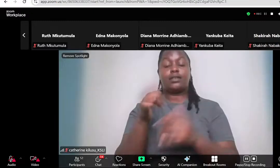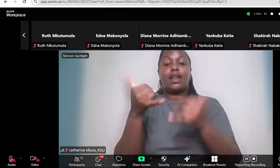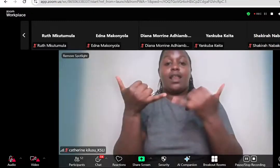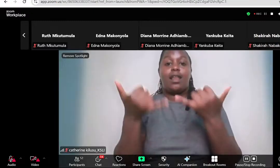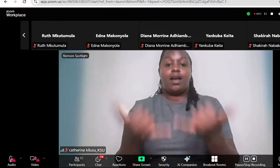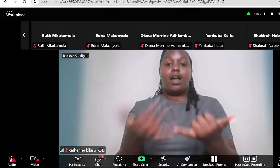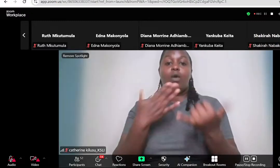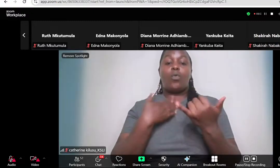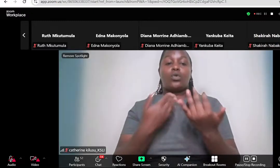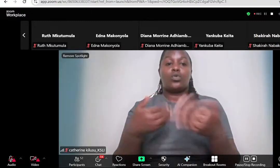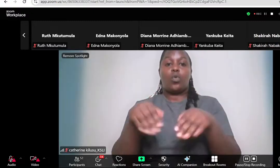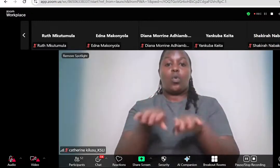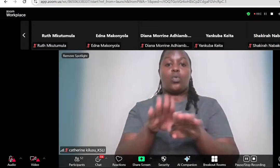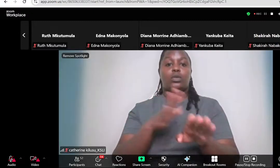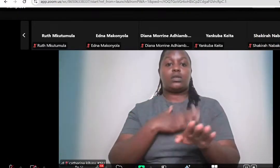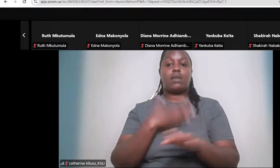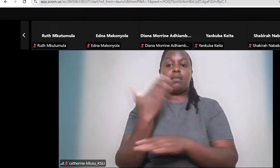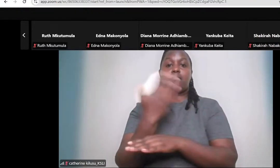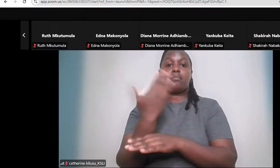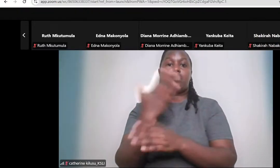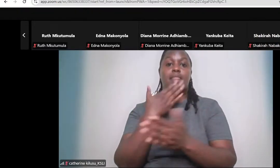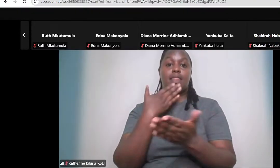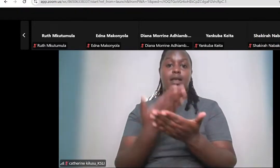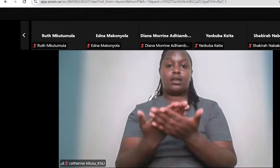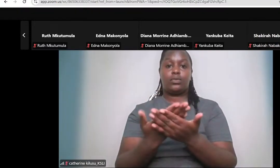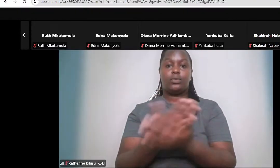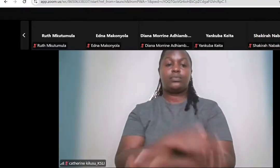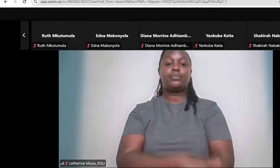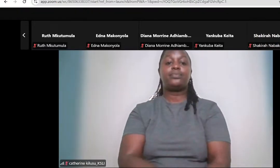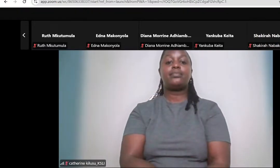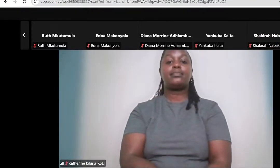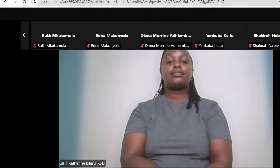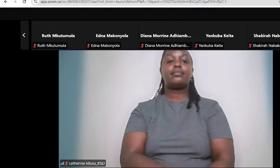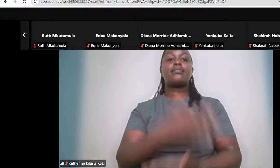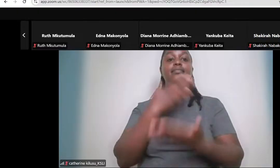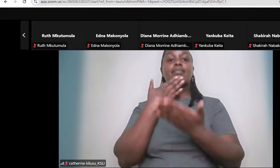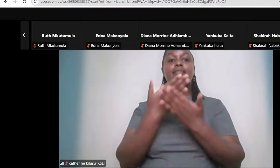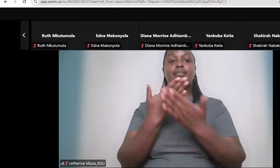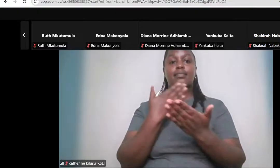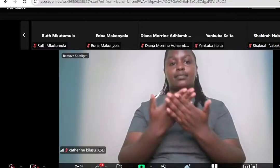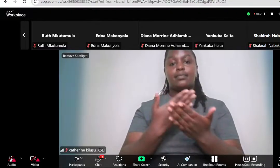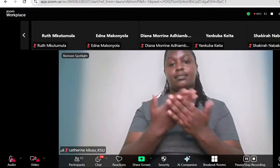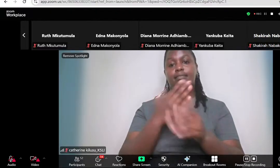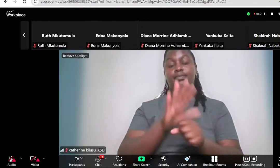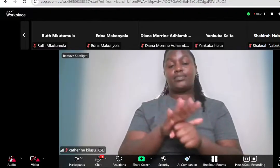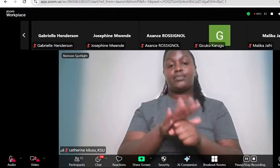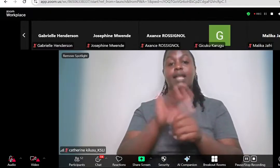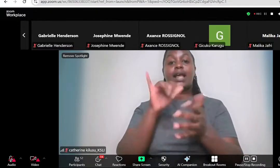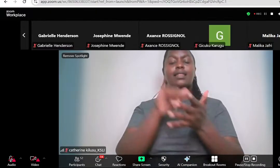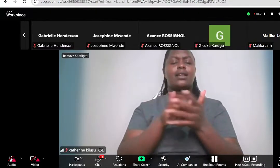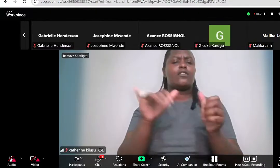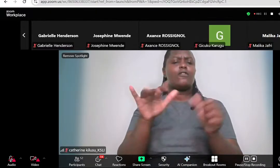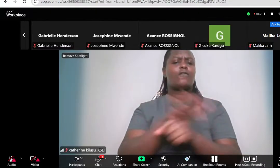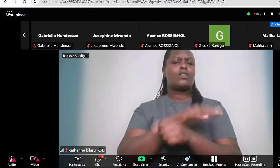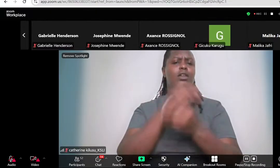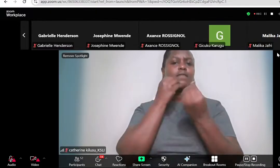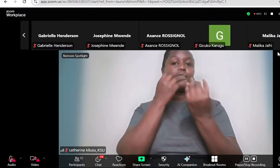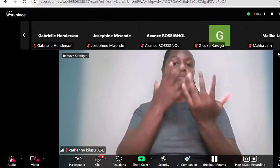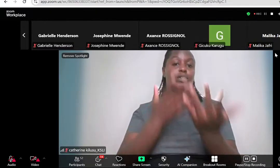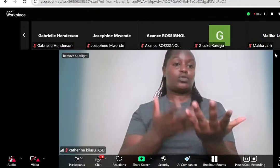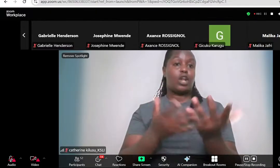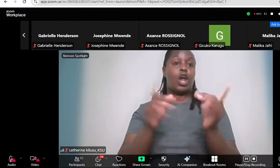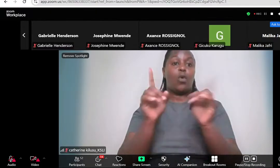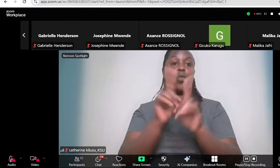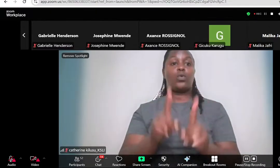close off my presentation. Thank you, Belinda. Thank you very much, Jennifer. That was very informative, and I'm